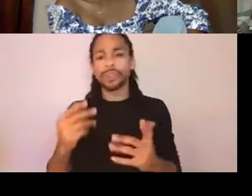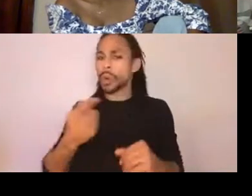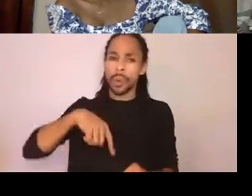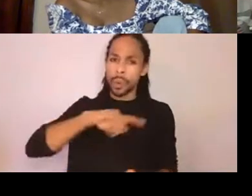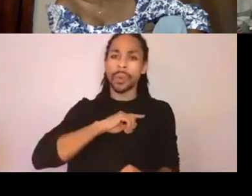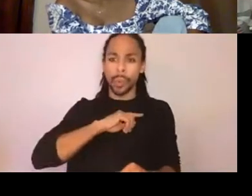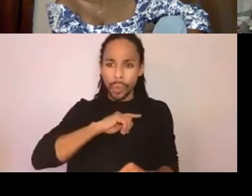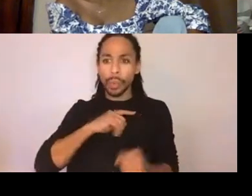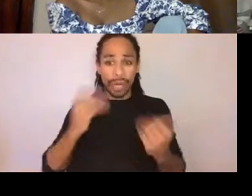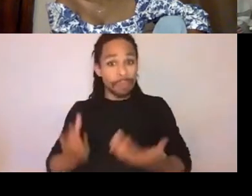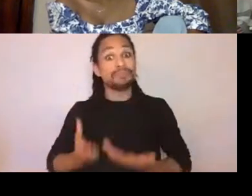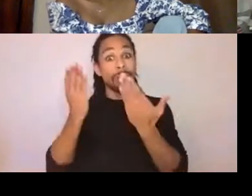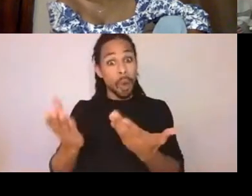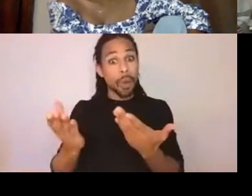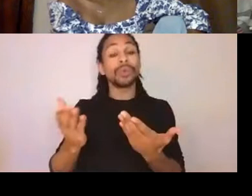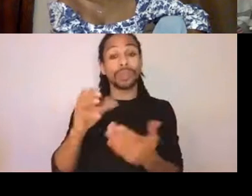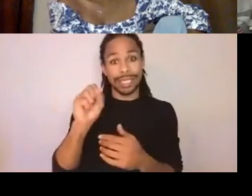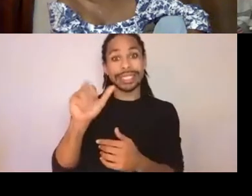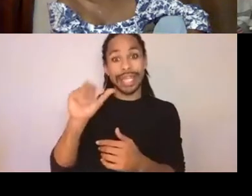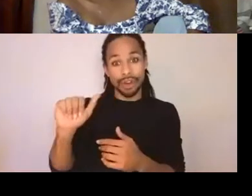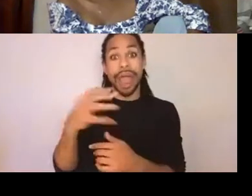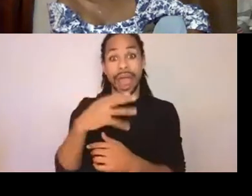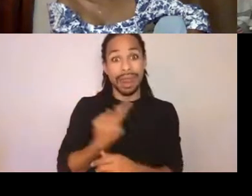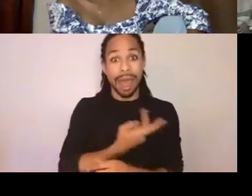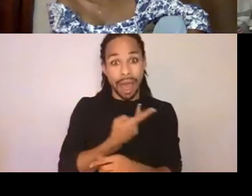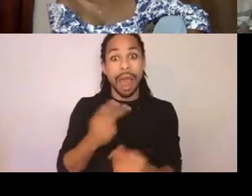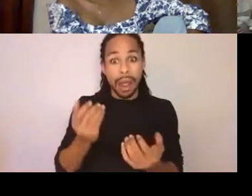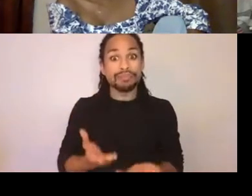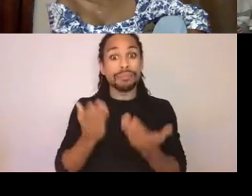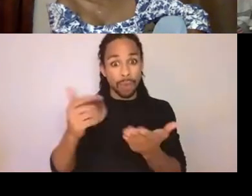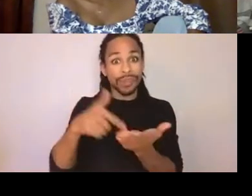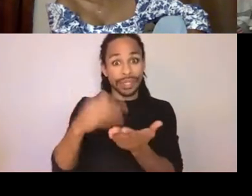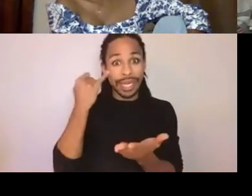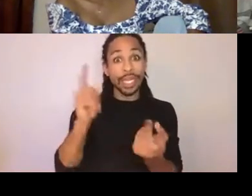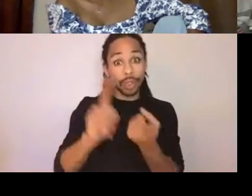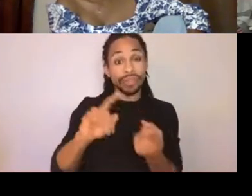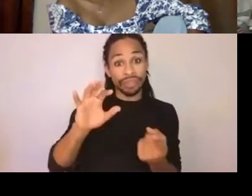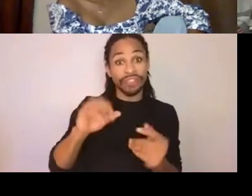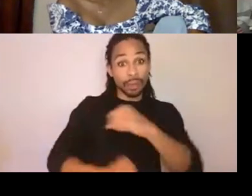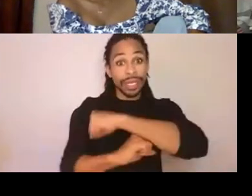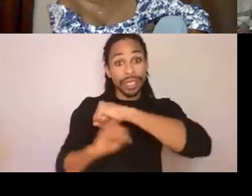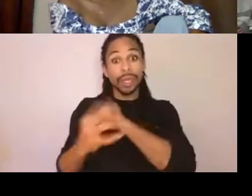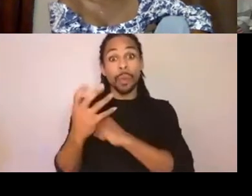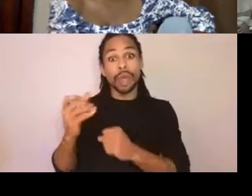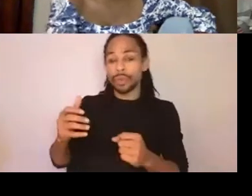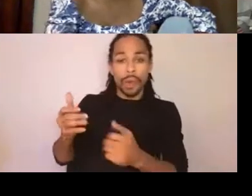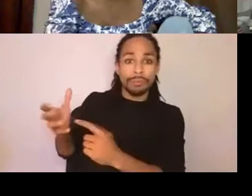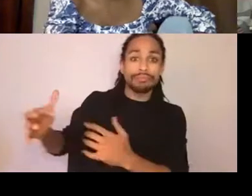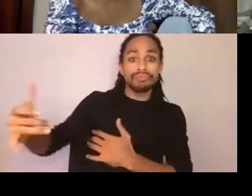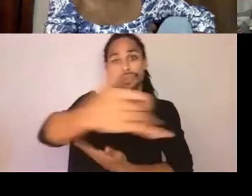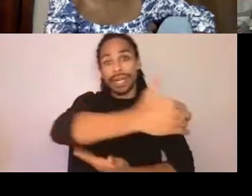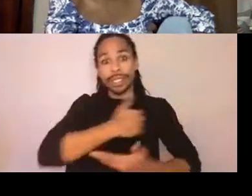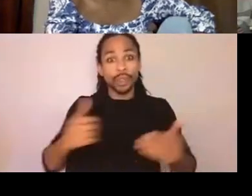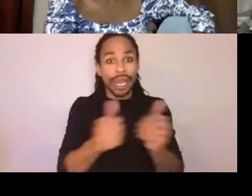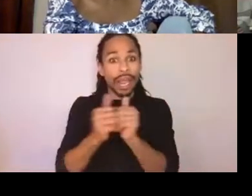we proposed this idea to the foundation and really wanted to bring together Asian Americans and other BIPOC